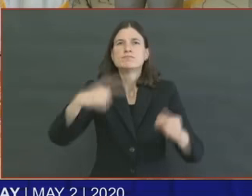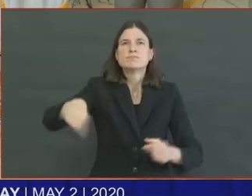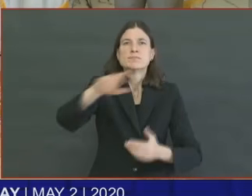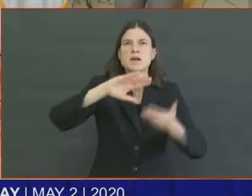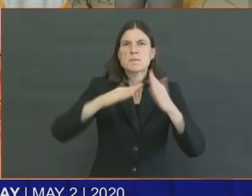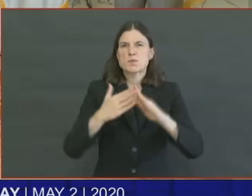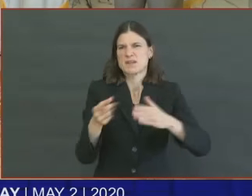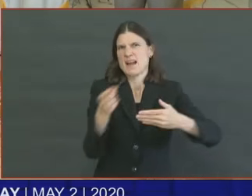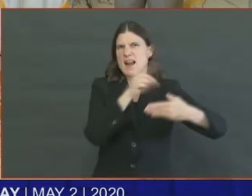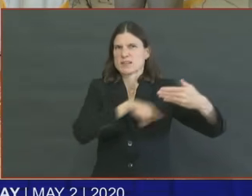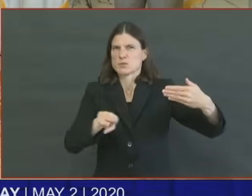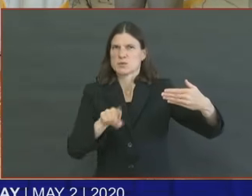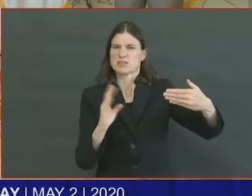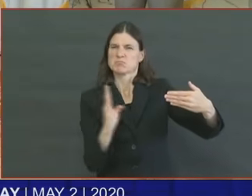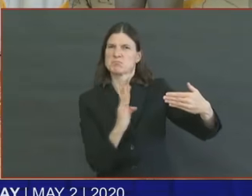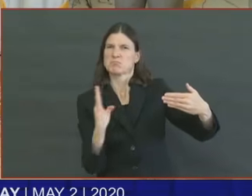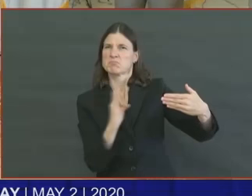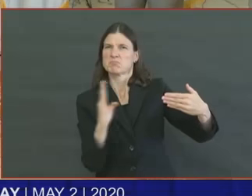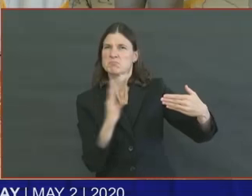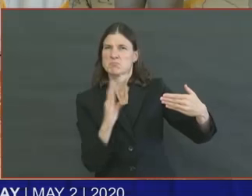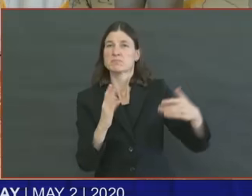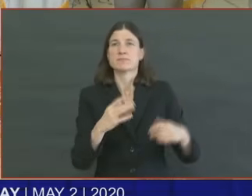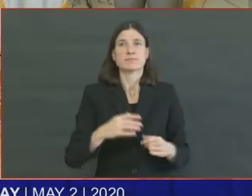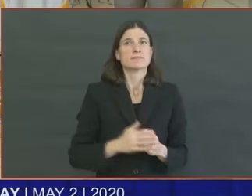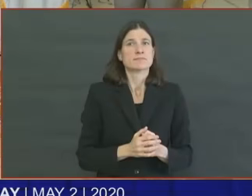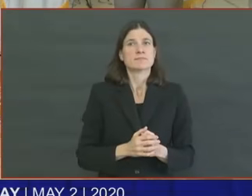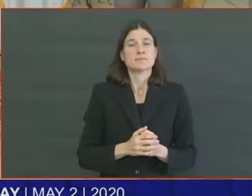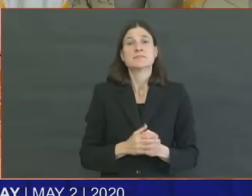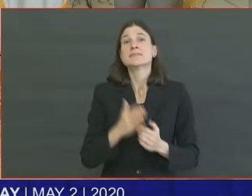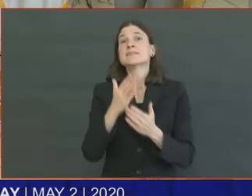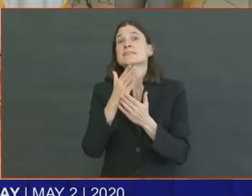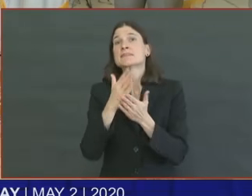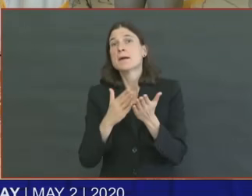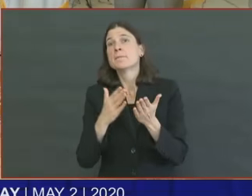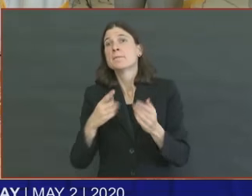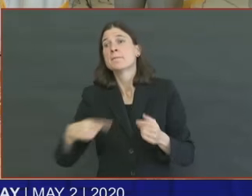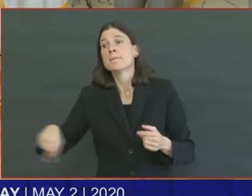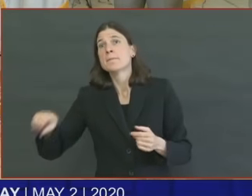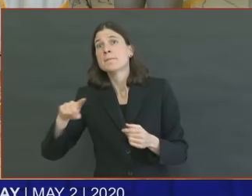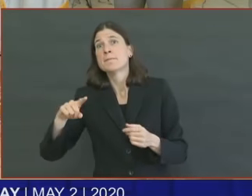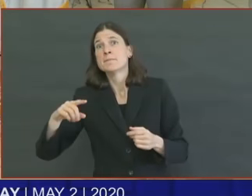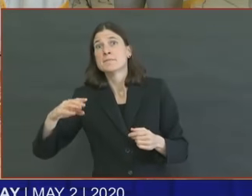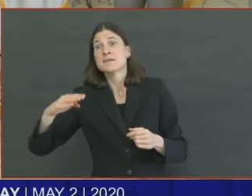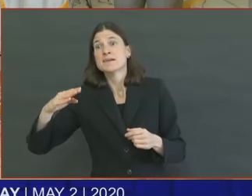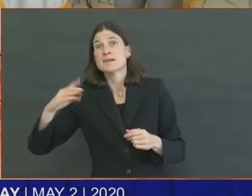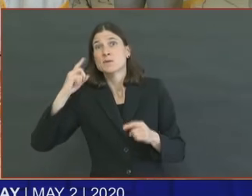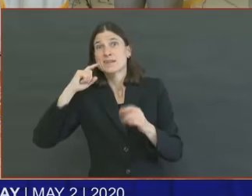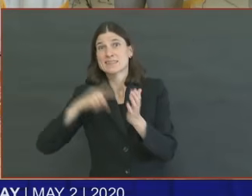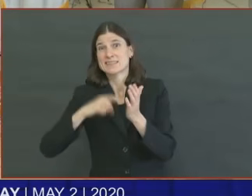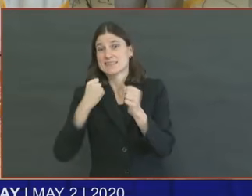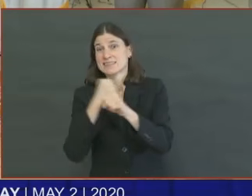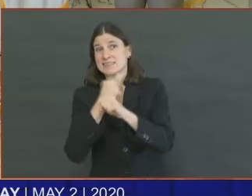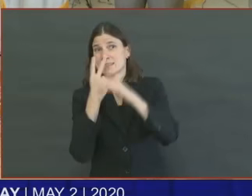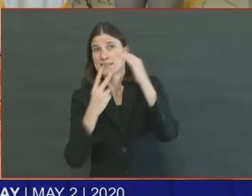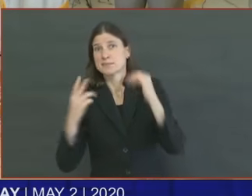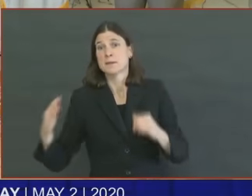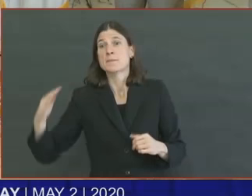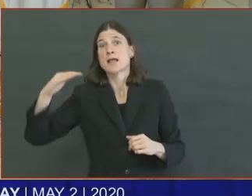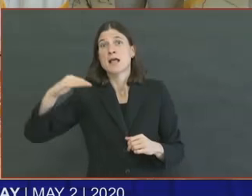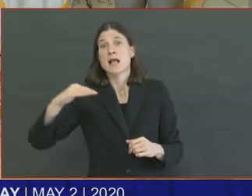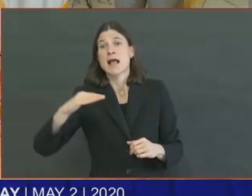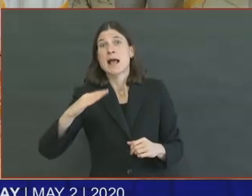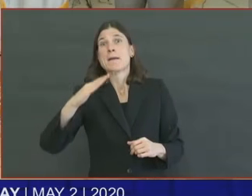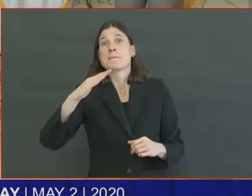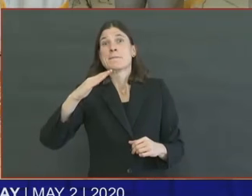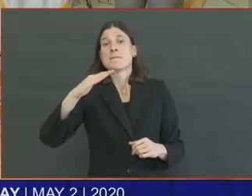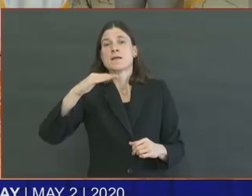it's not going to be a spike, as you say, because we've gotten used to dealing with this. You know, now we are wearing masks, we are staying home when we're sick, we